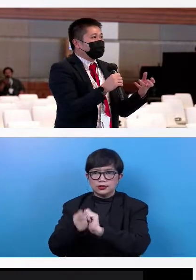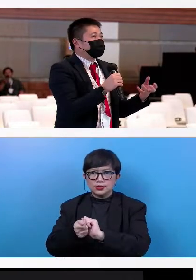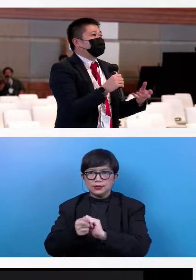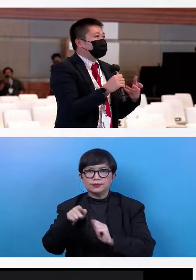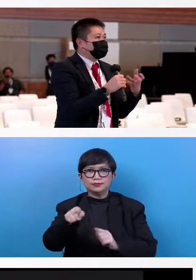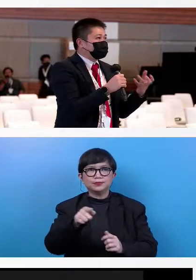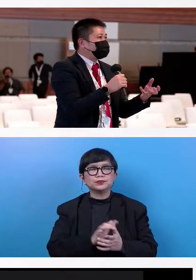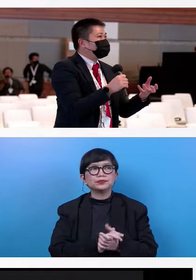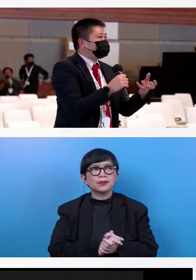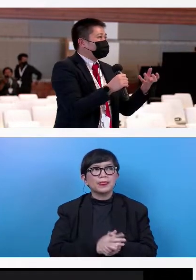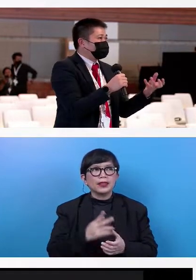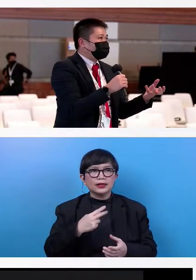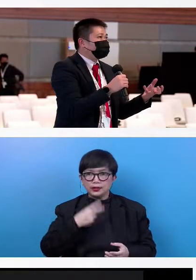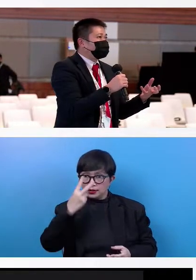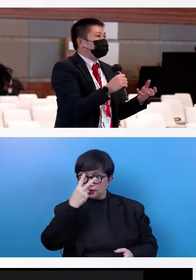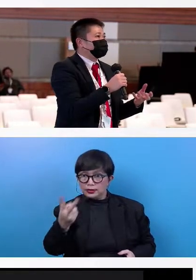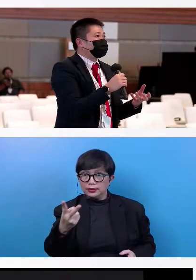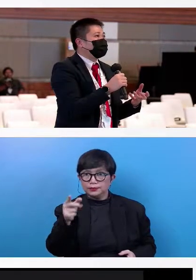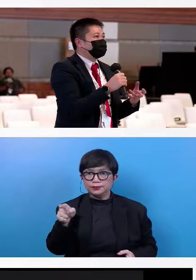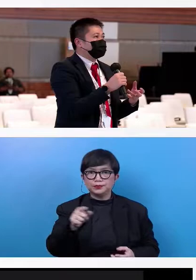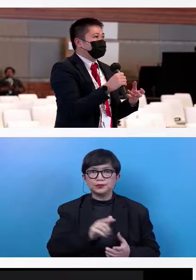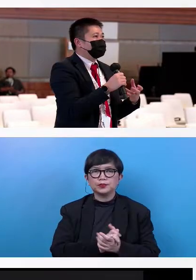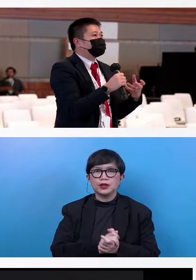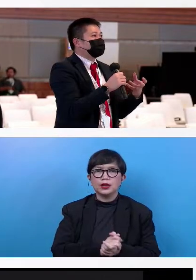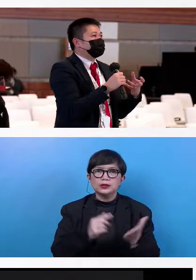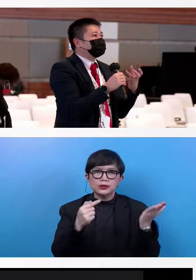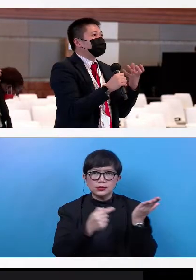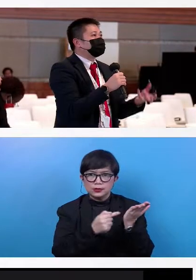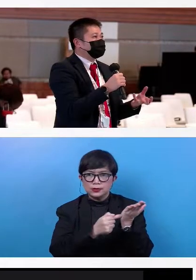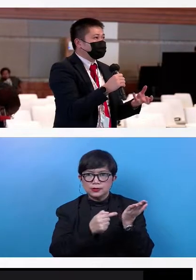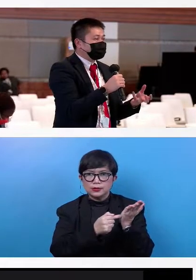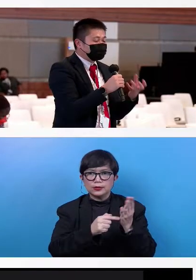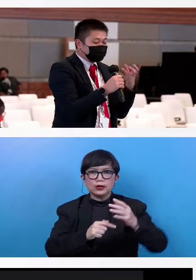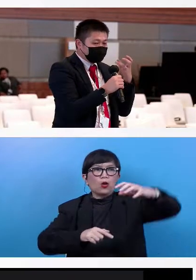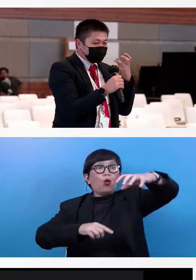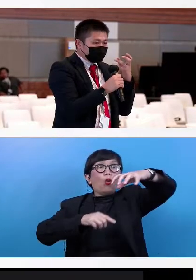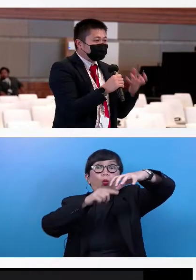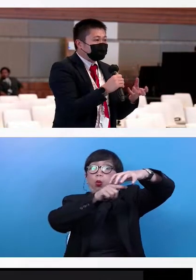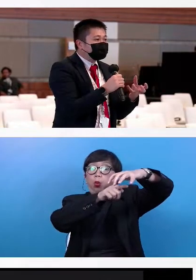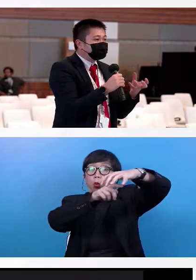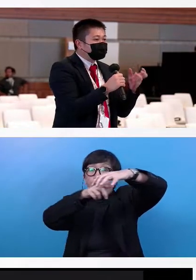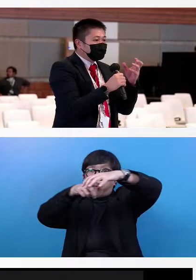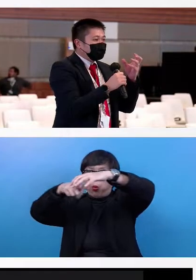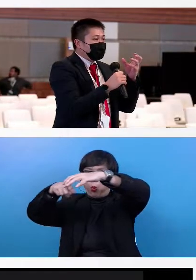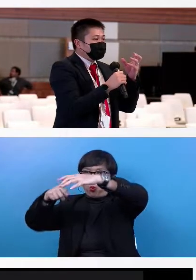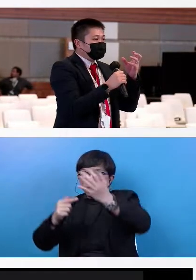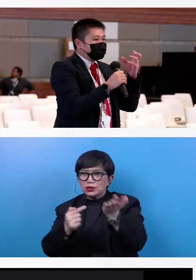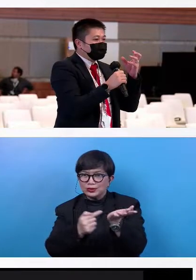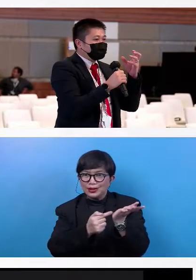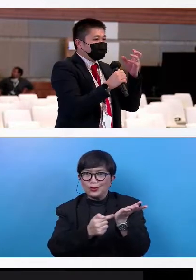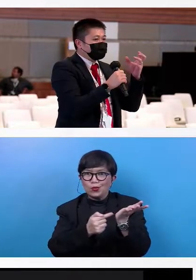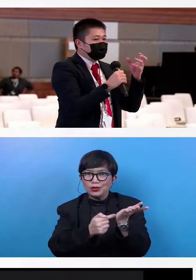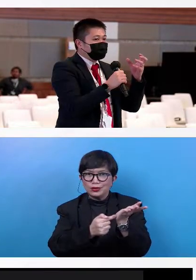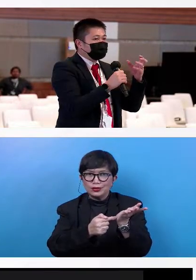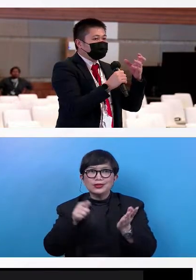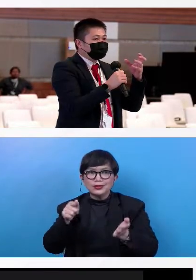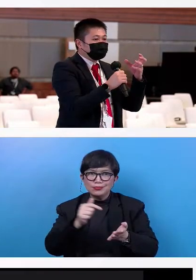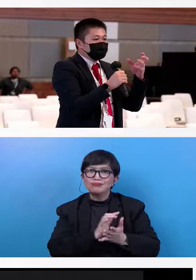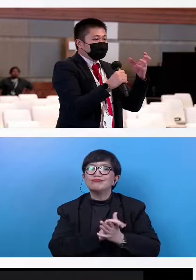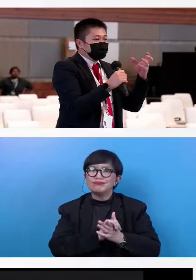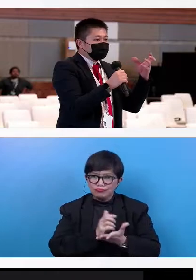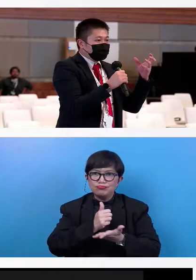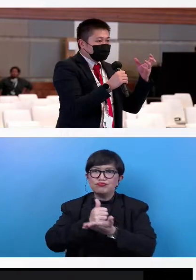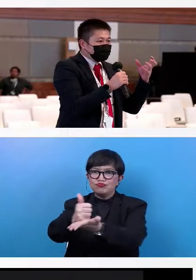of technologies and tools like drones that can support with this, particularly with buildings, but the challenge is in kind